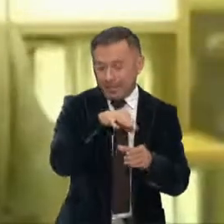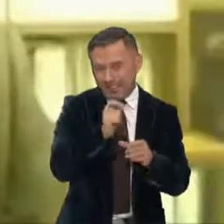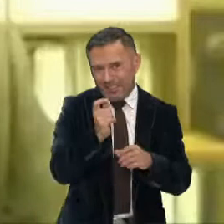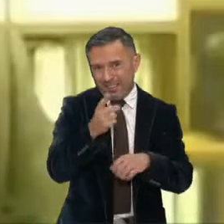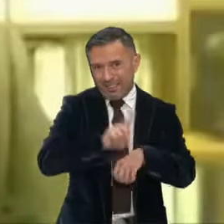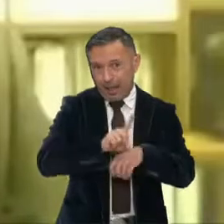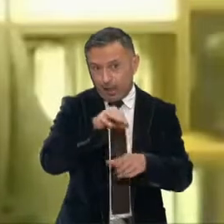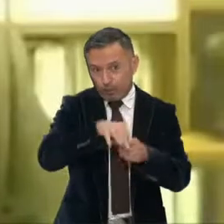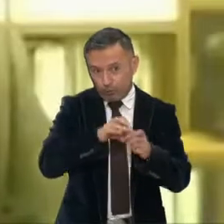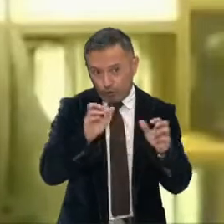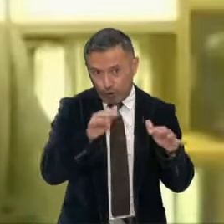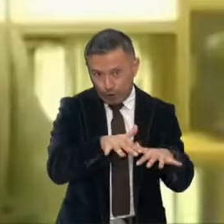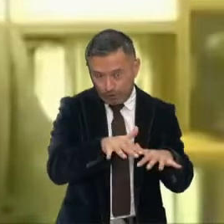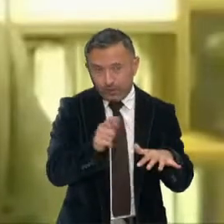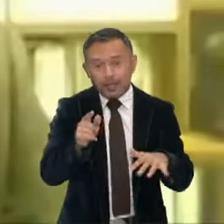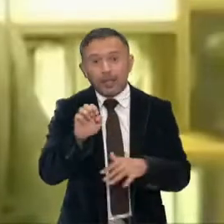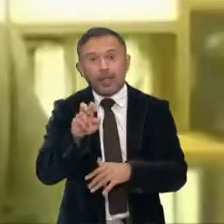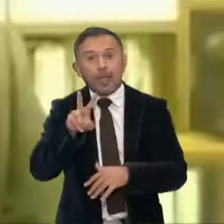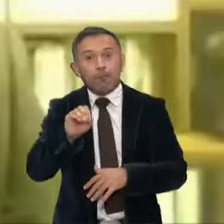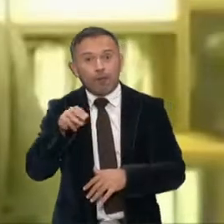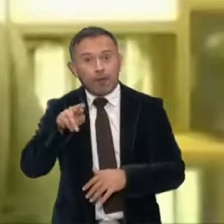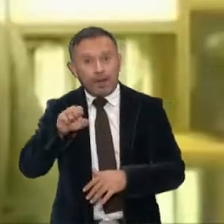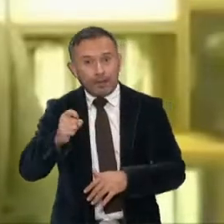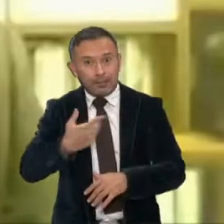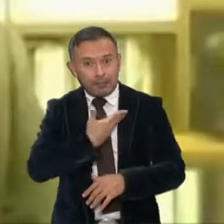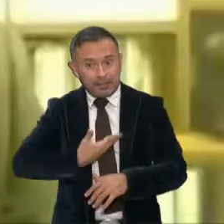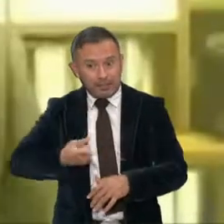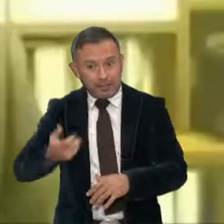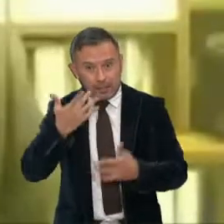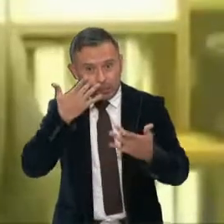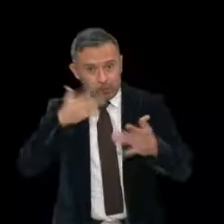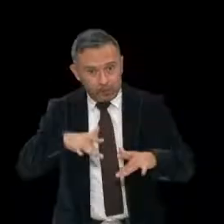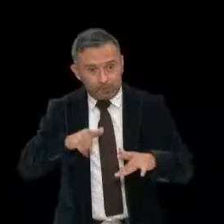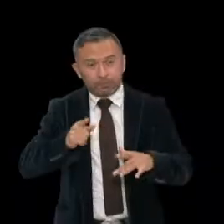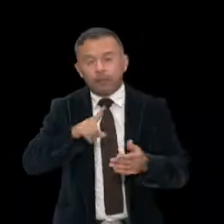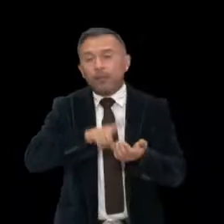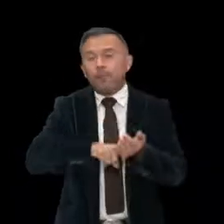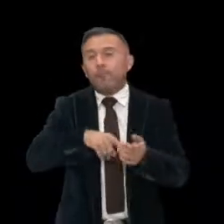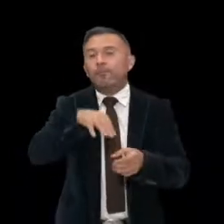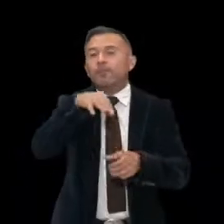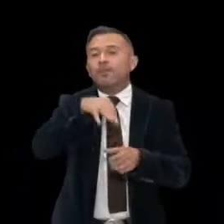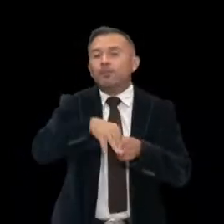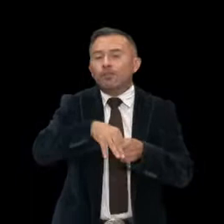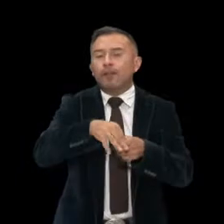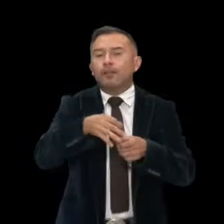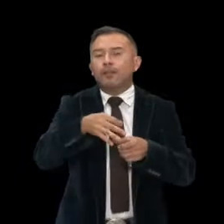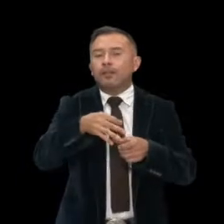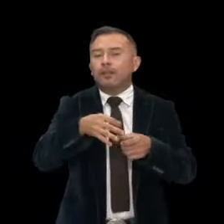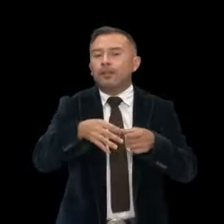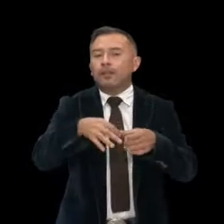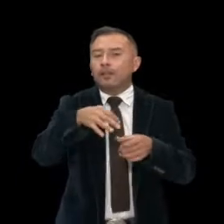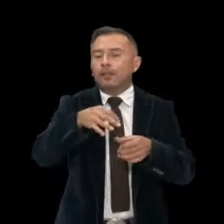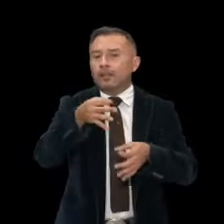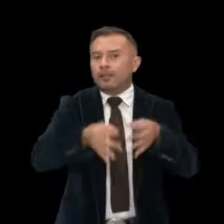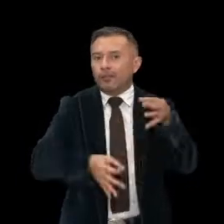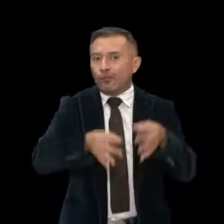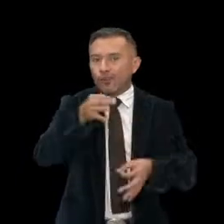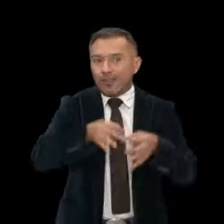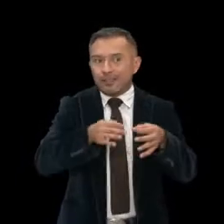the electoral sessions that we have between these